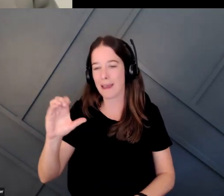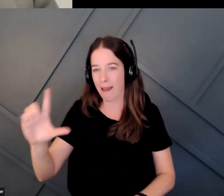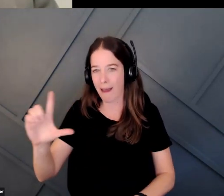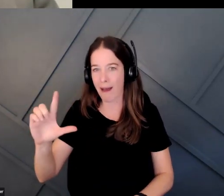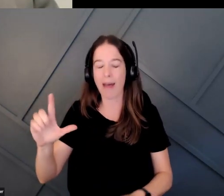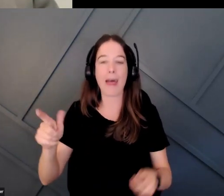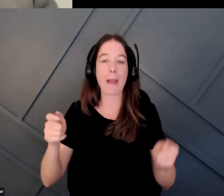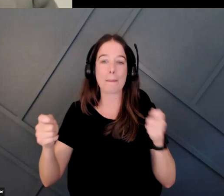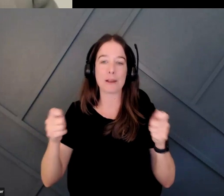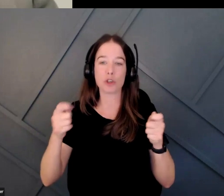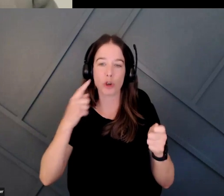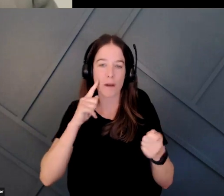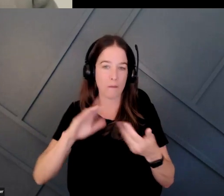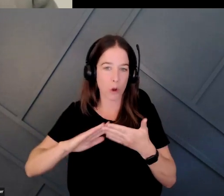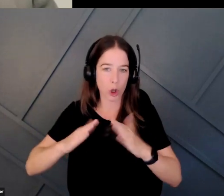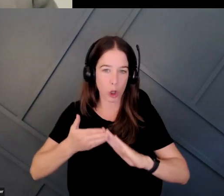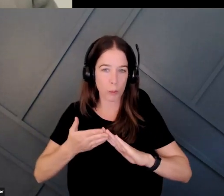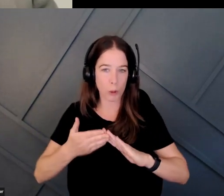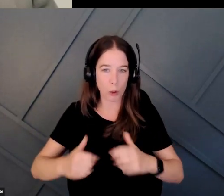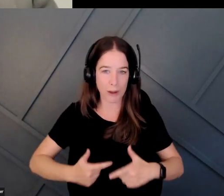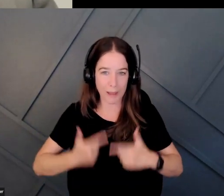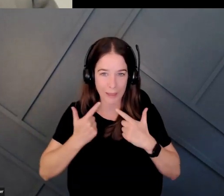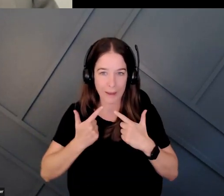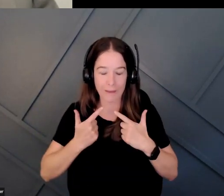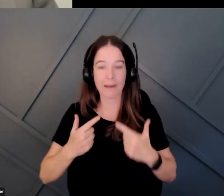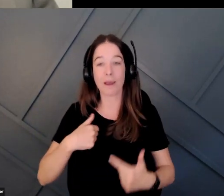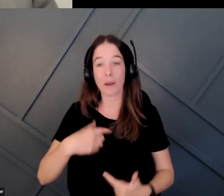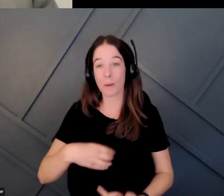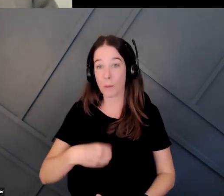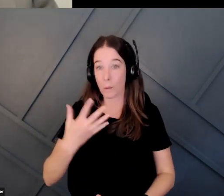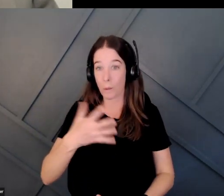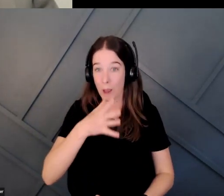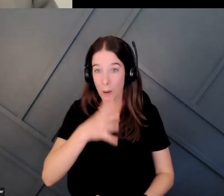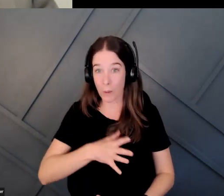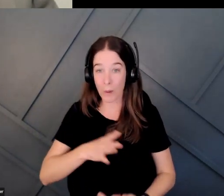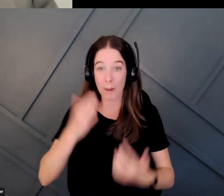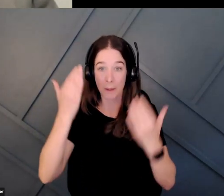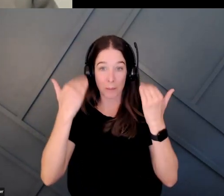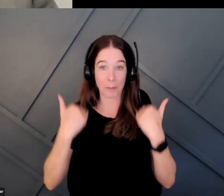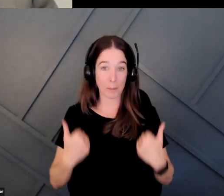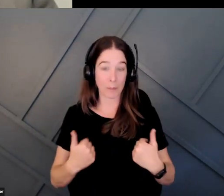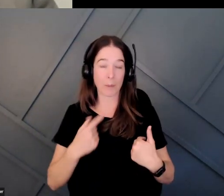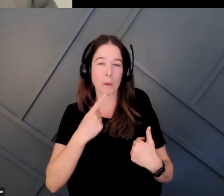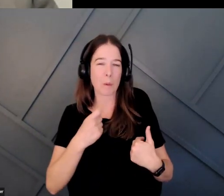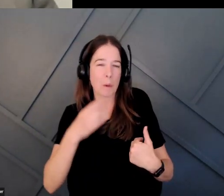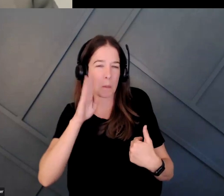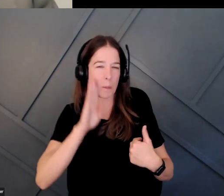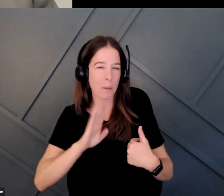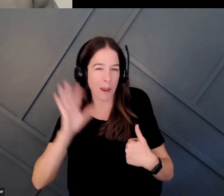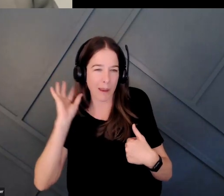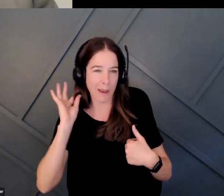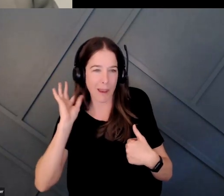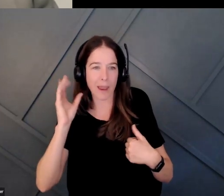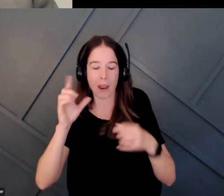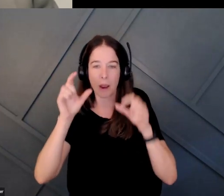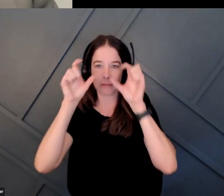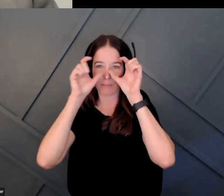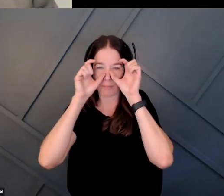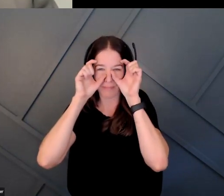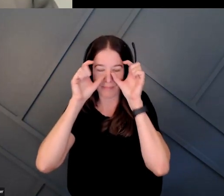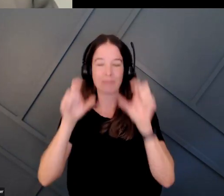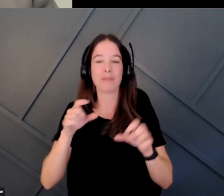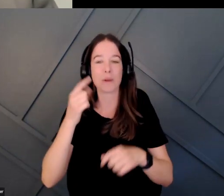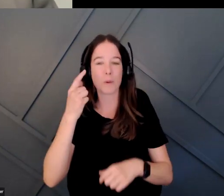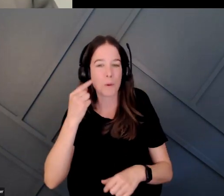ACL. I am a white woman with long reddish-brown hair and round gold-rimmed glasses. I will be